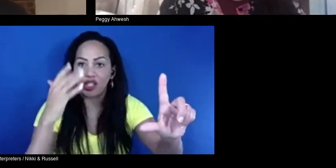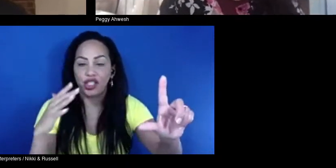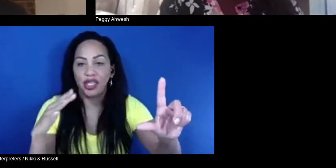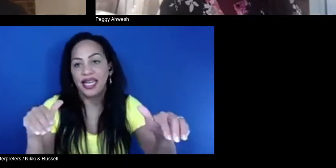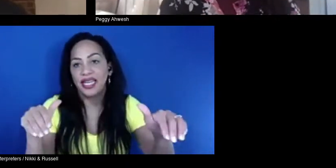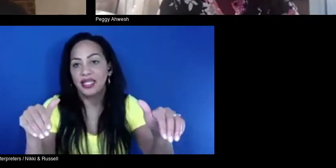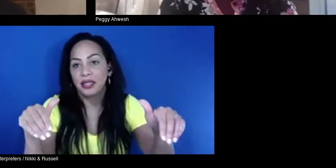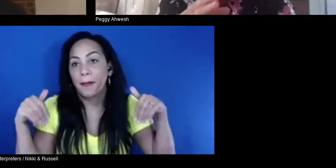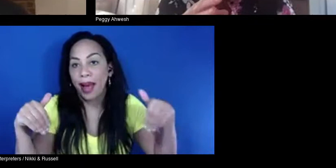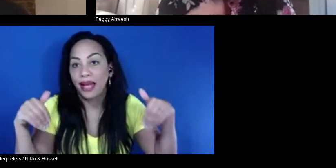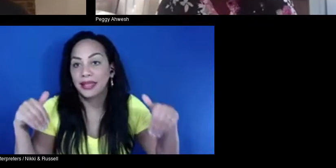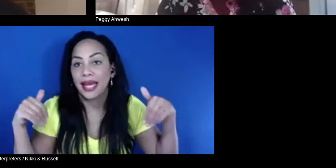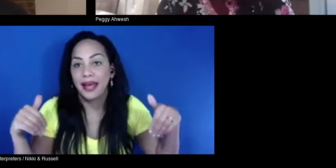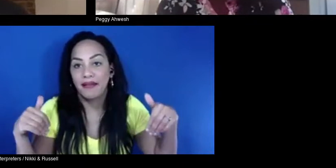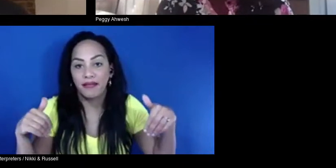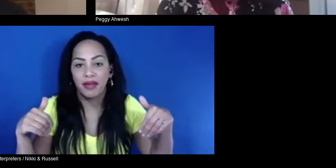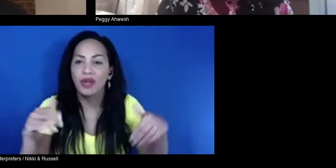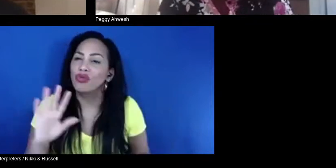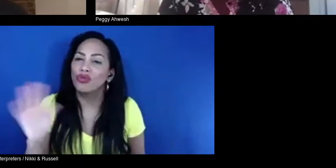activated, tilted,